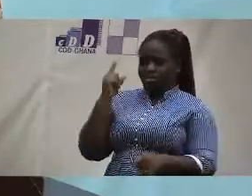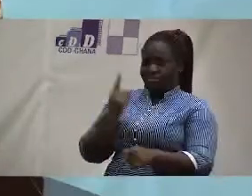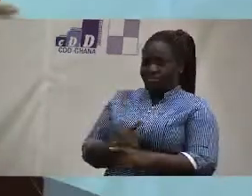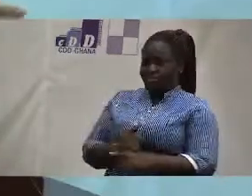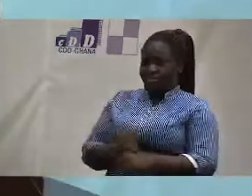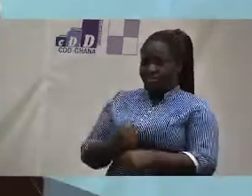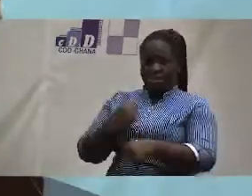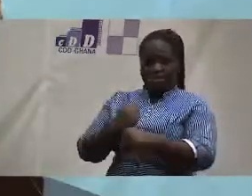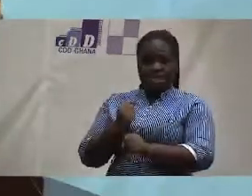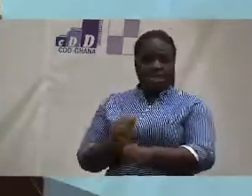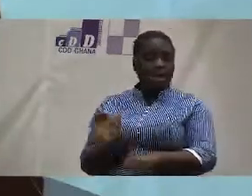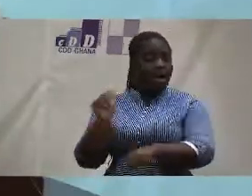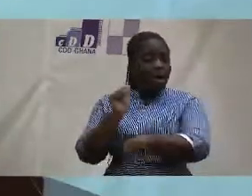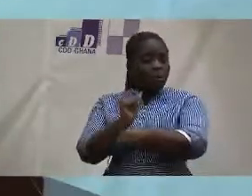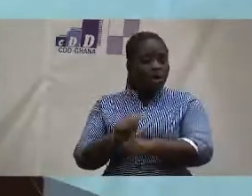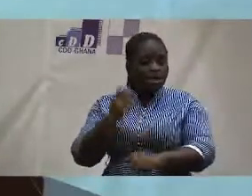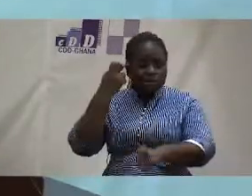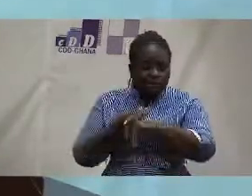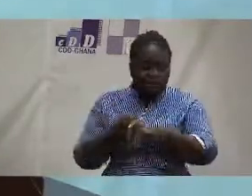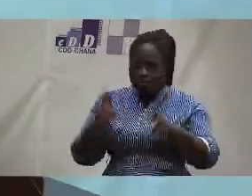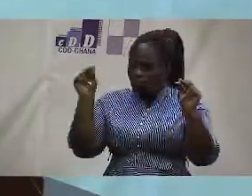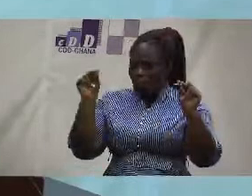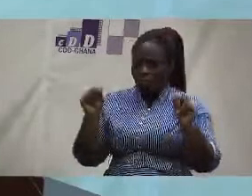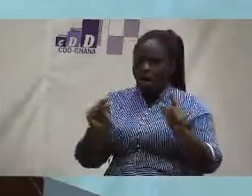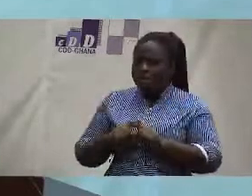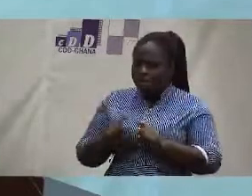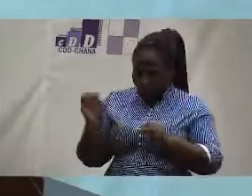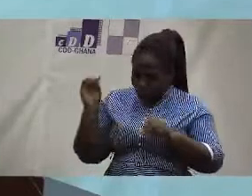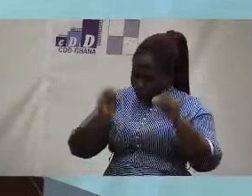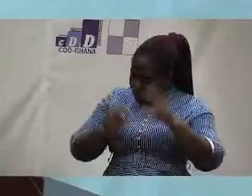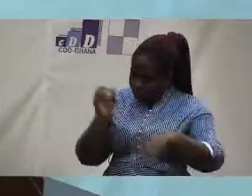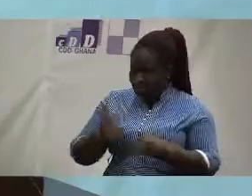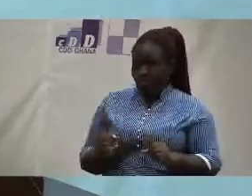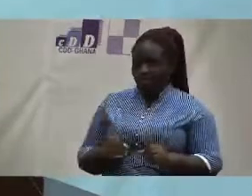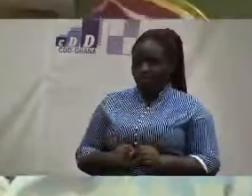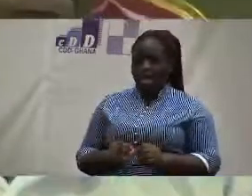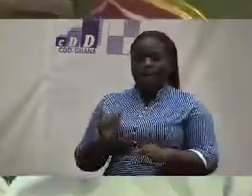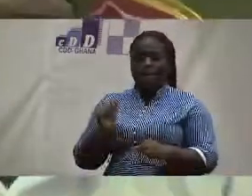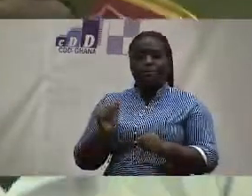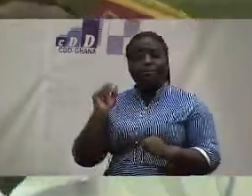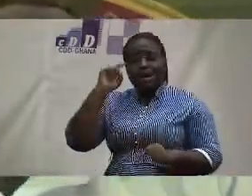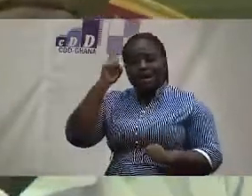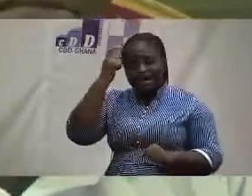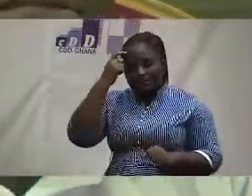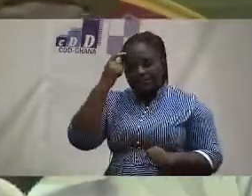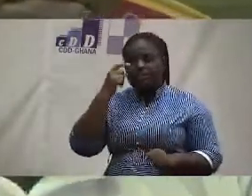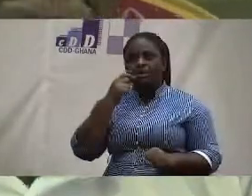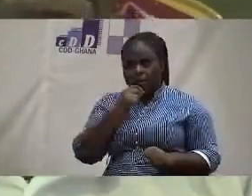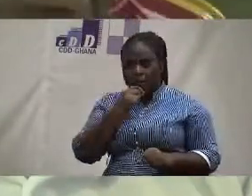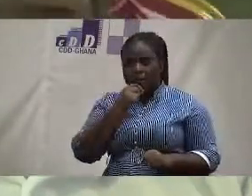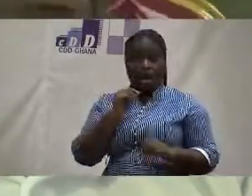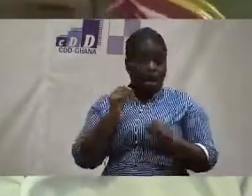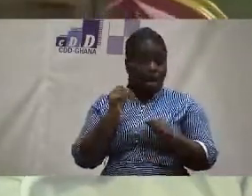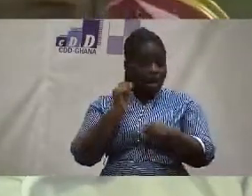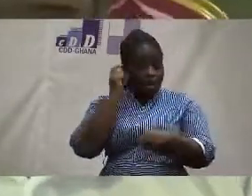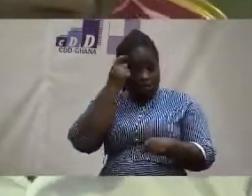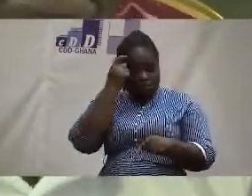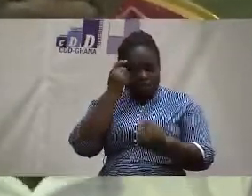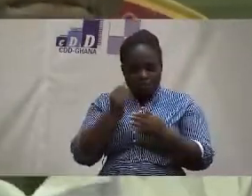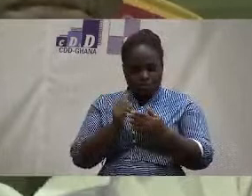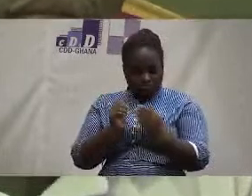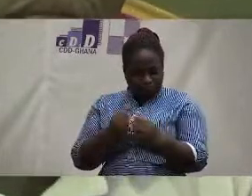making our work difficult, but they are also contributing and giving opportunity to the government to actually restrict the civic